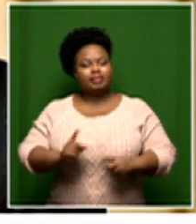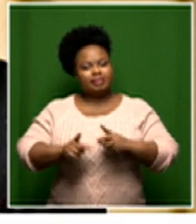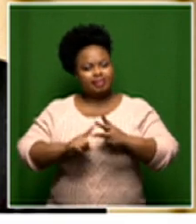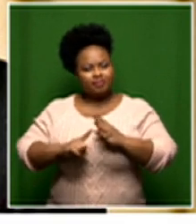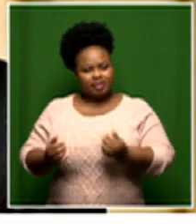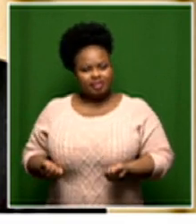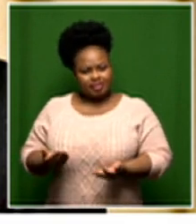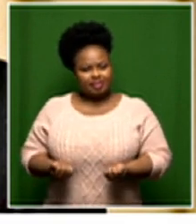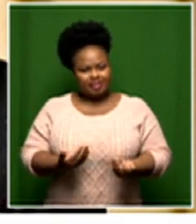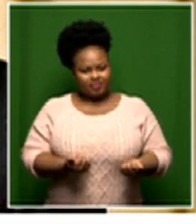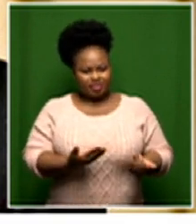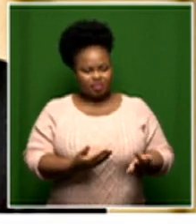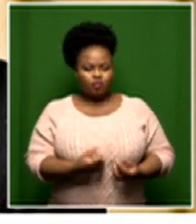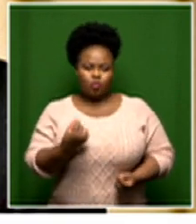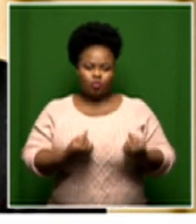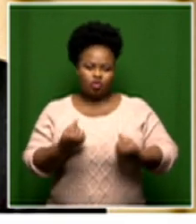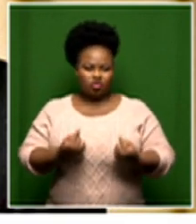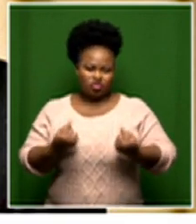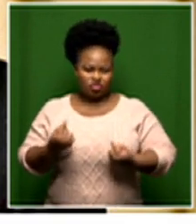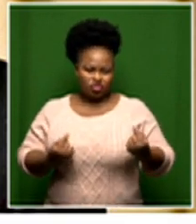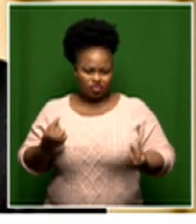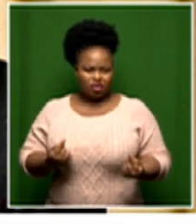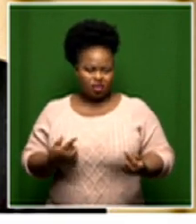so close to one another because the